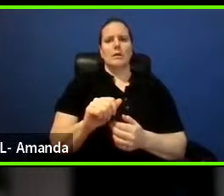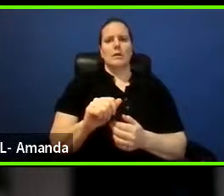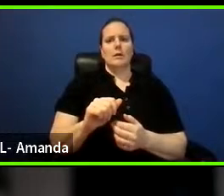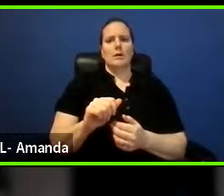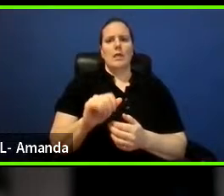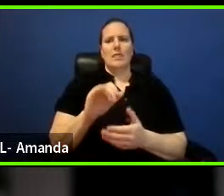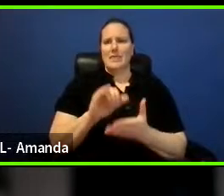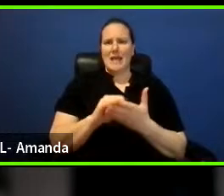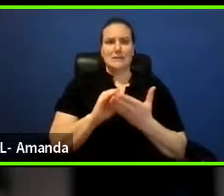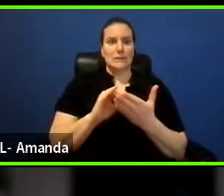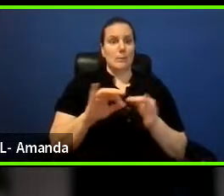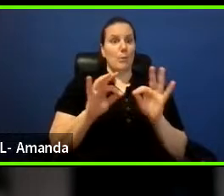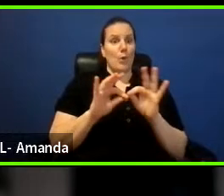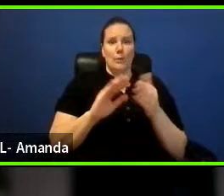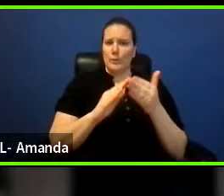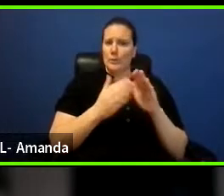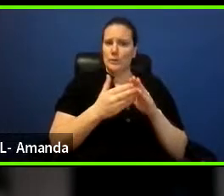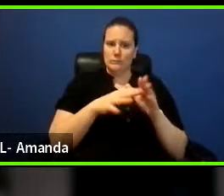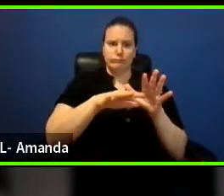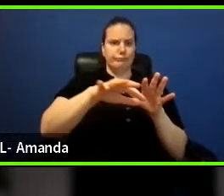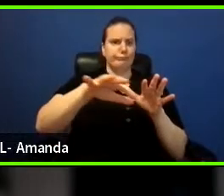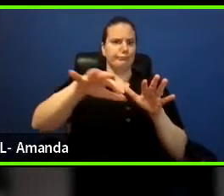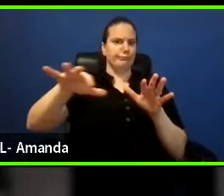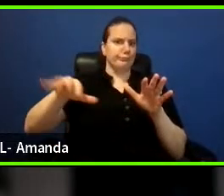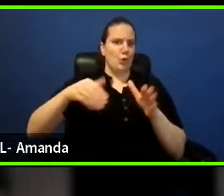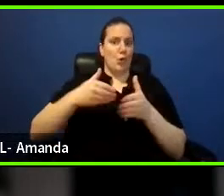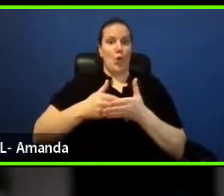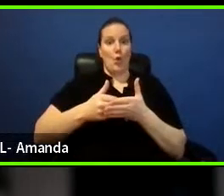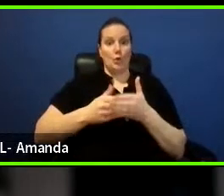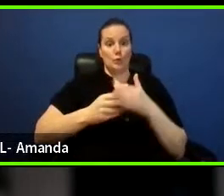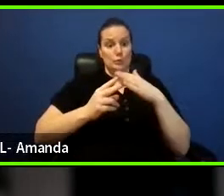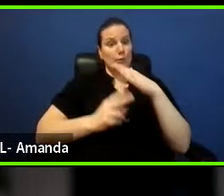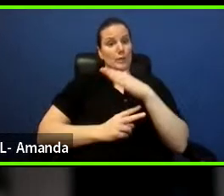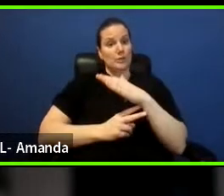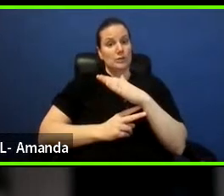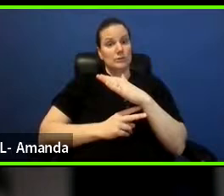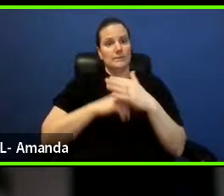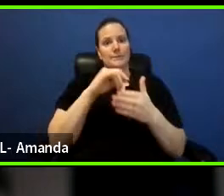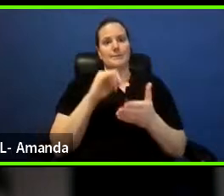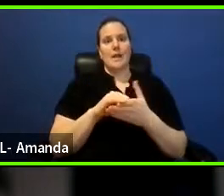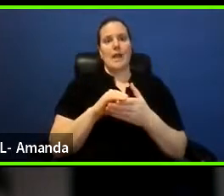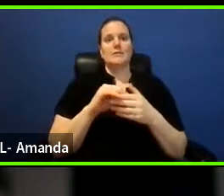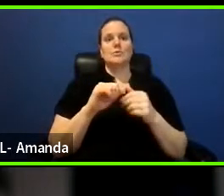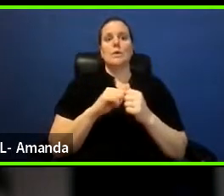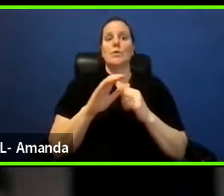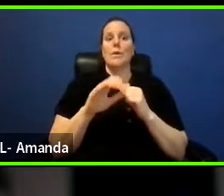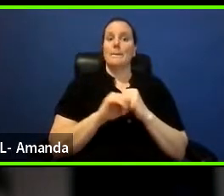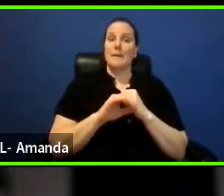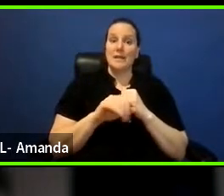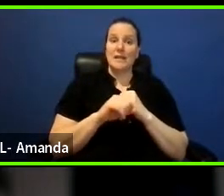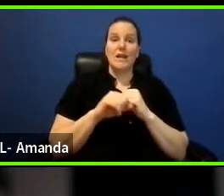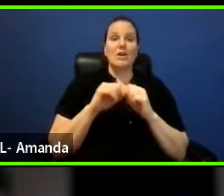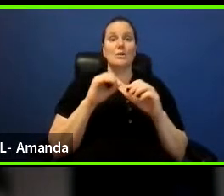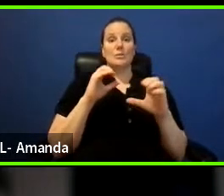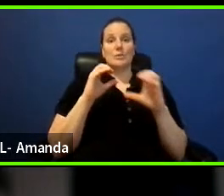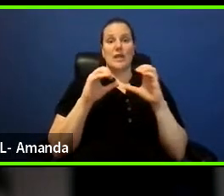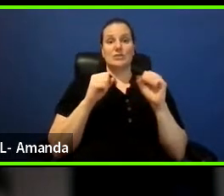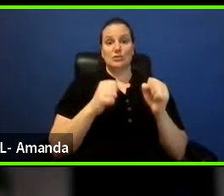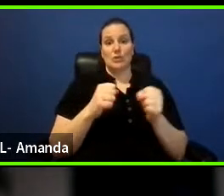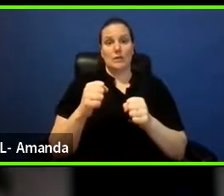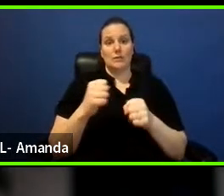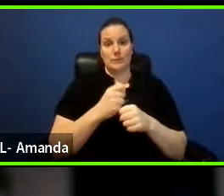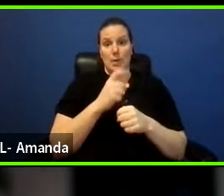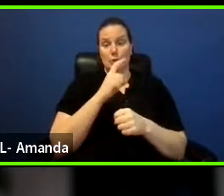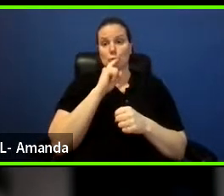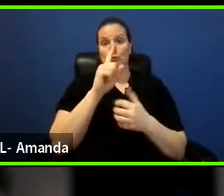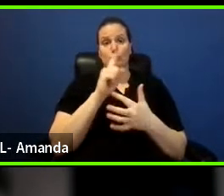are very close to the bridge. So that's the one thing. When you're putting your media and your communication strategy, make sure